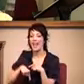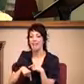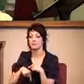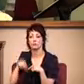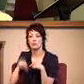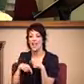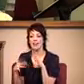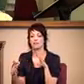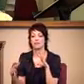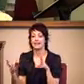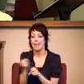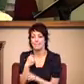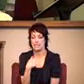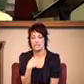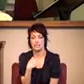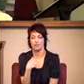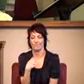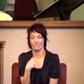get me.